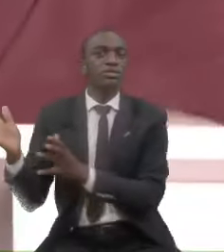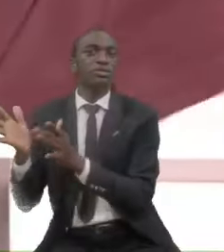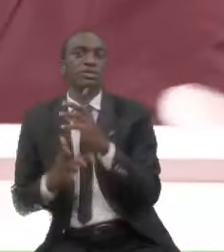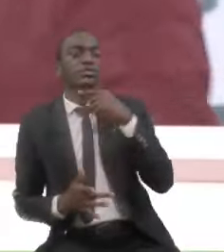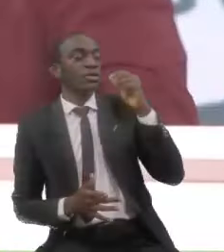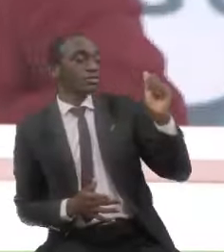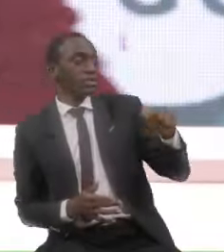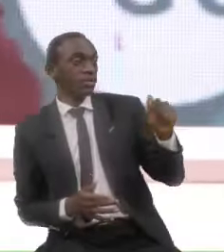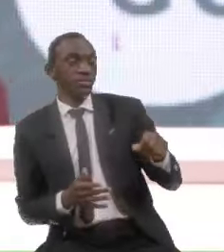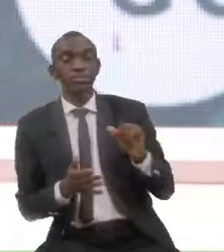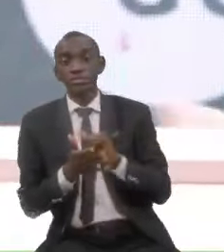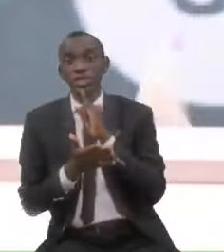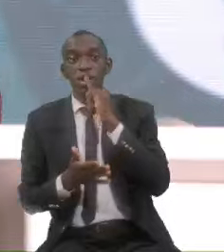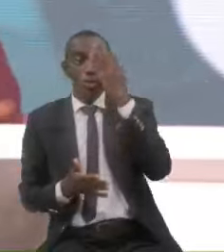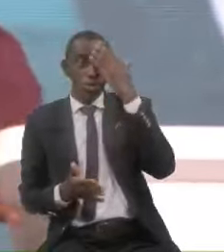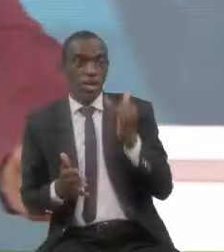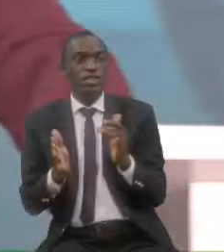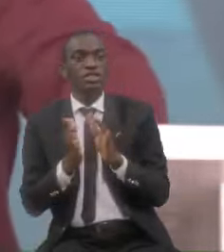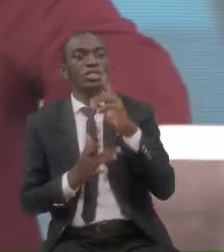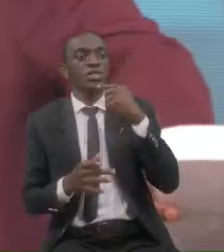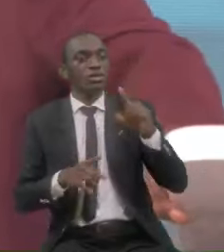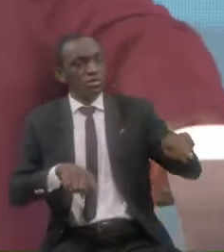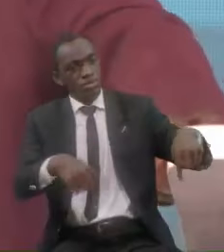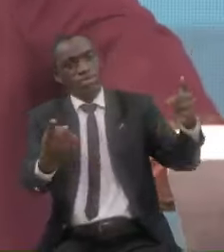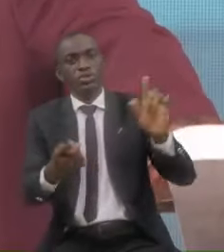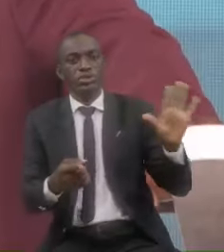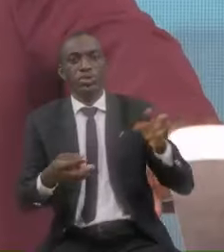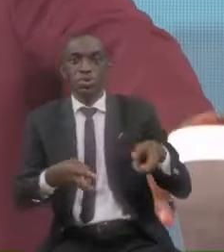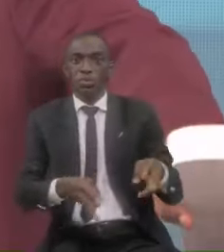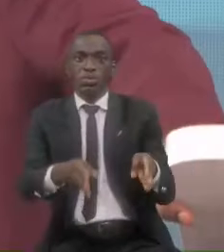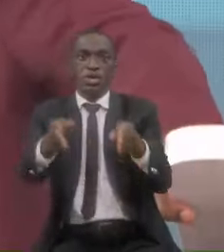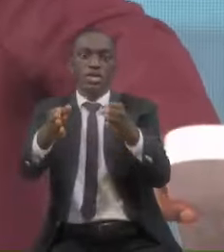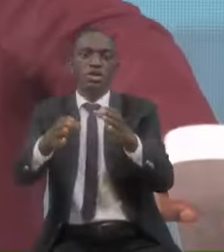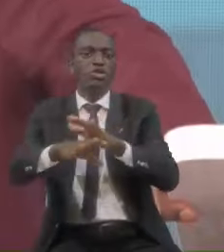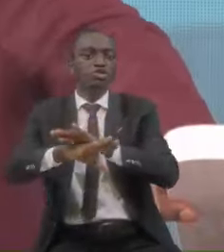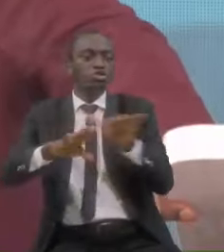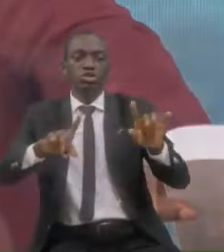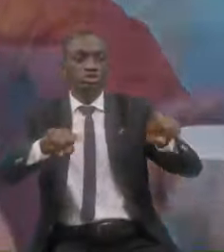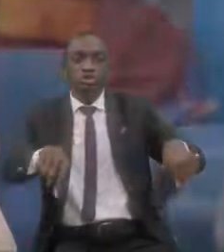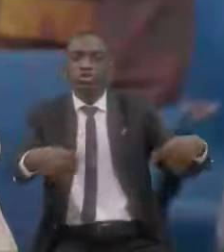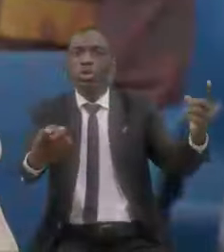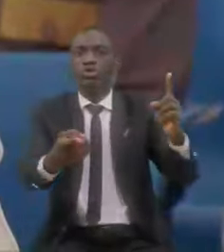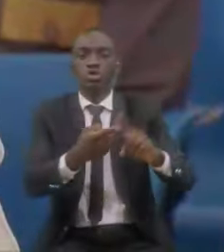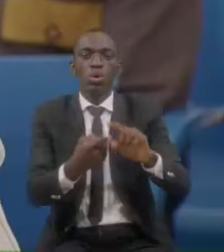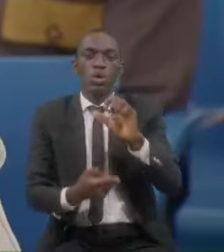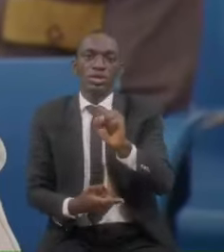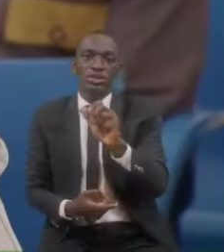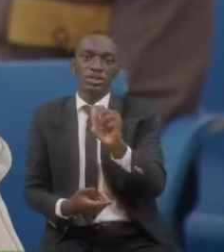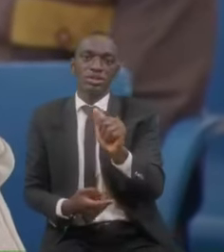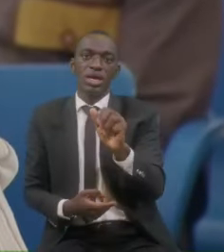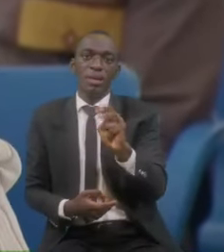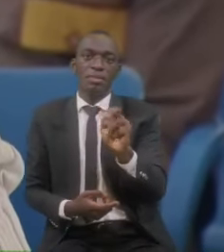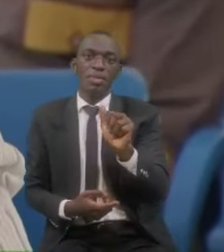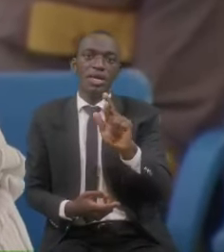way. Do not go to the Samaritans, and do not go to the Gentiles. Only